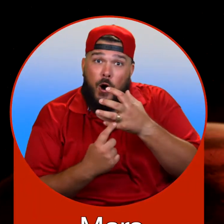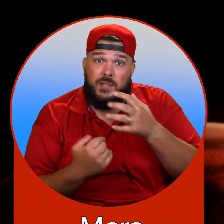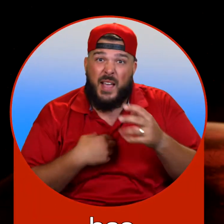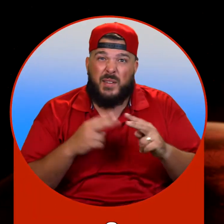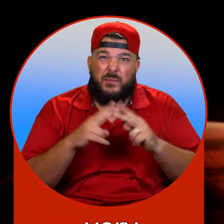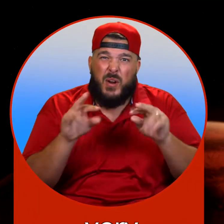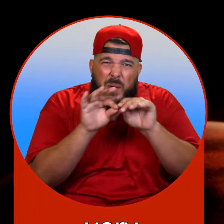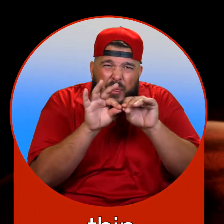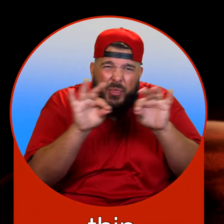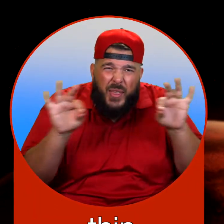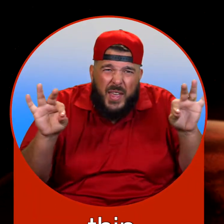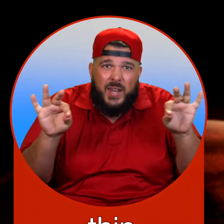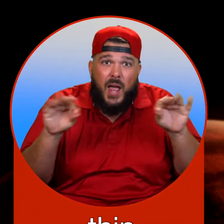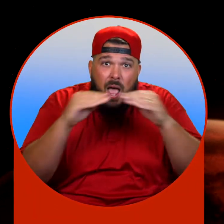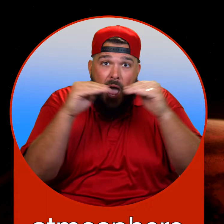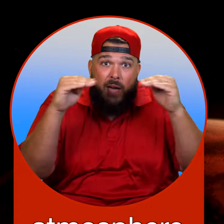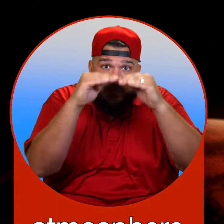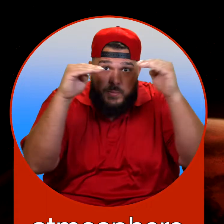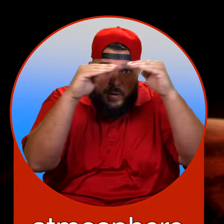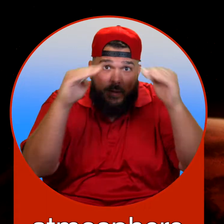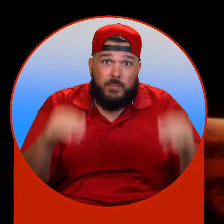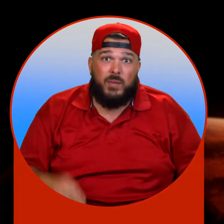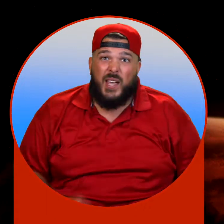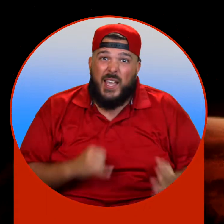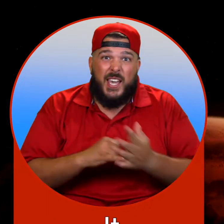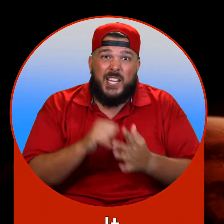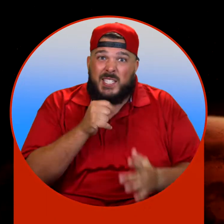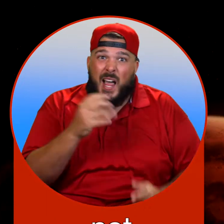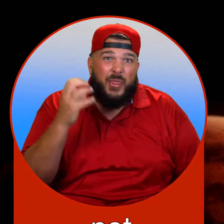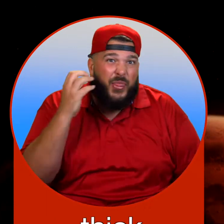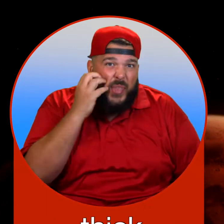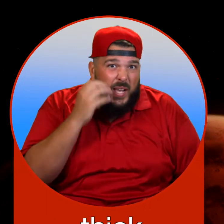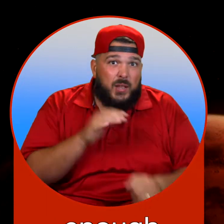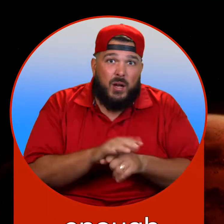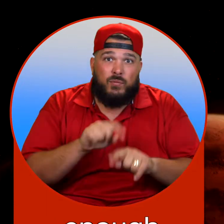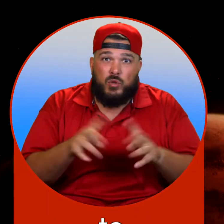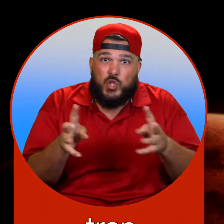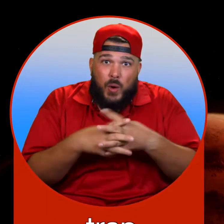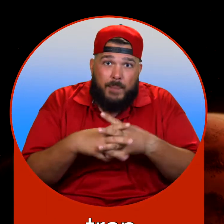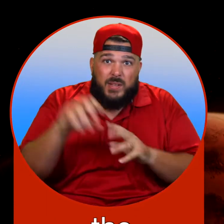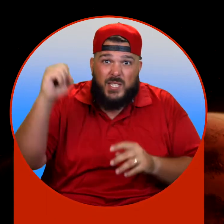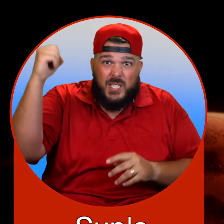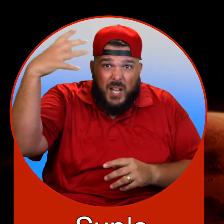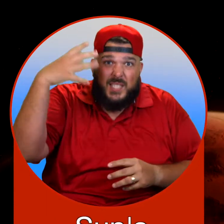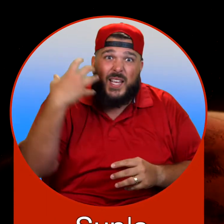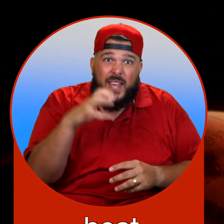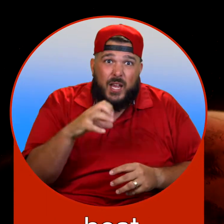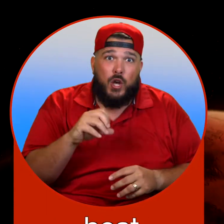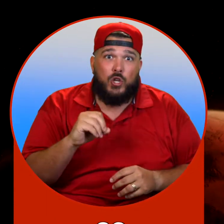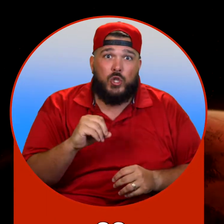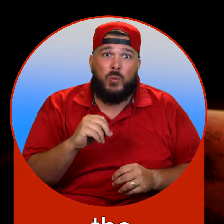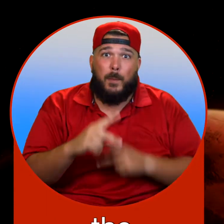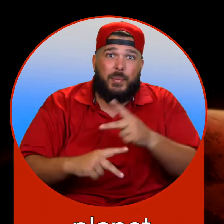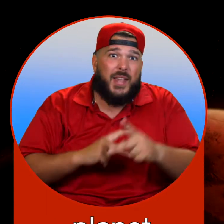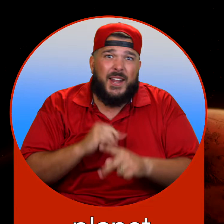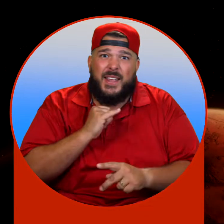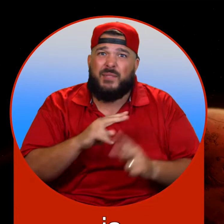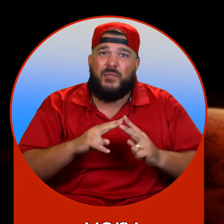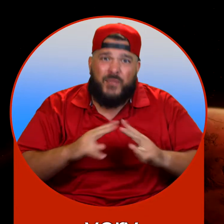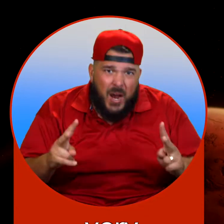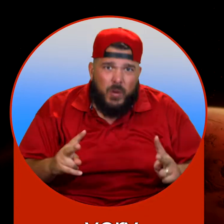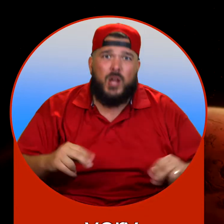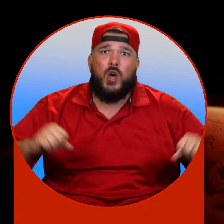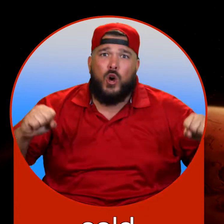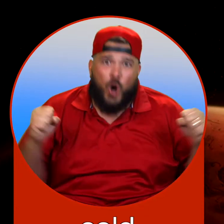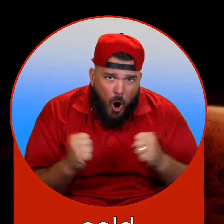Mars has a very thin atmosphere. It is not thick enough to trap the sun's heat, so the planet